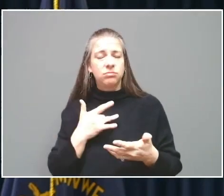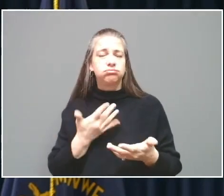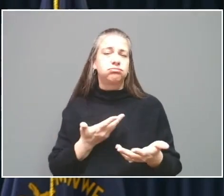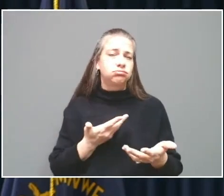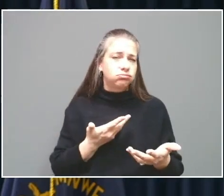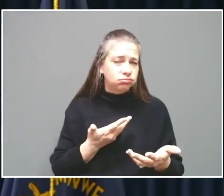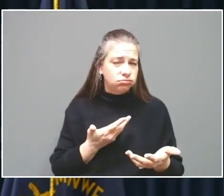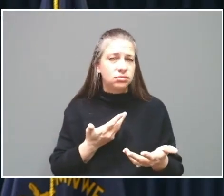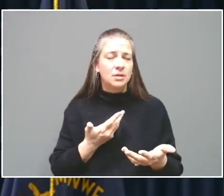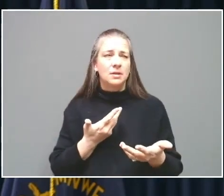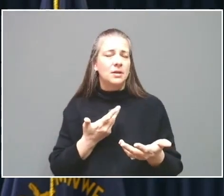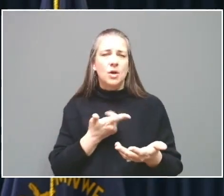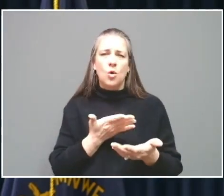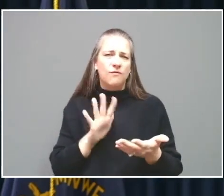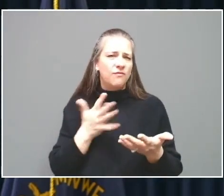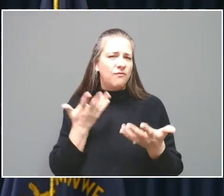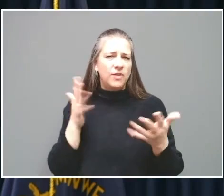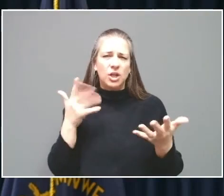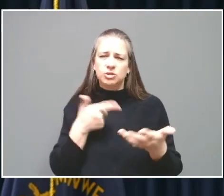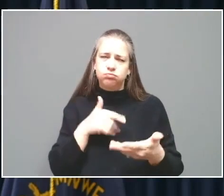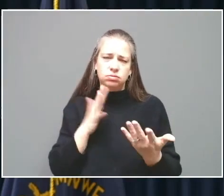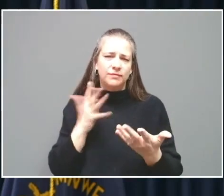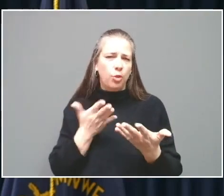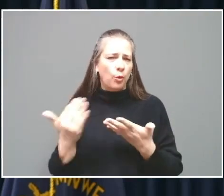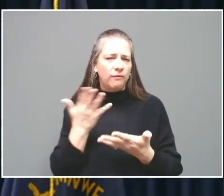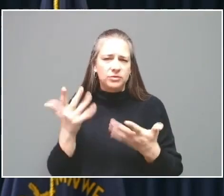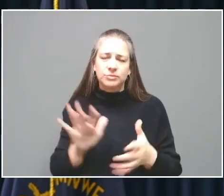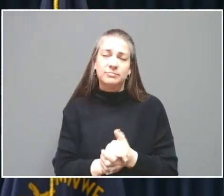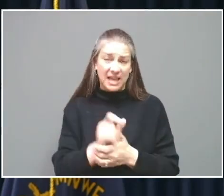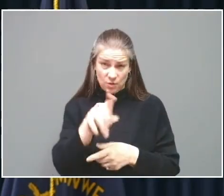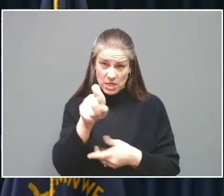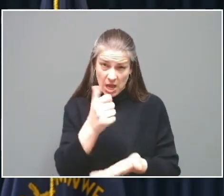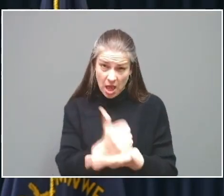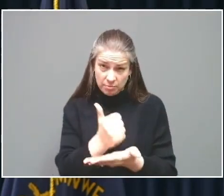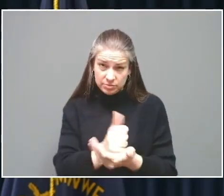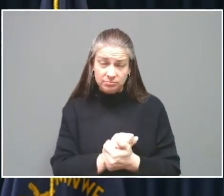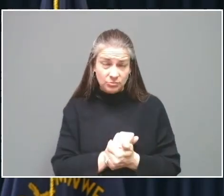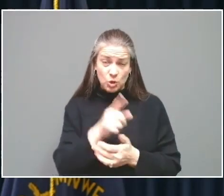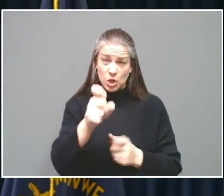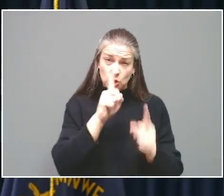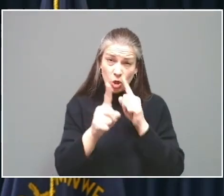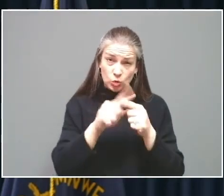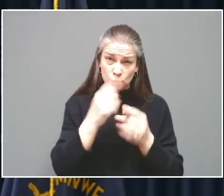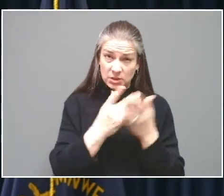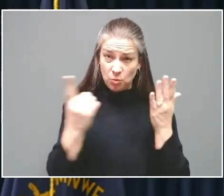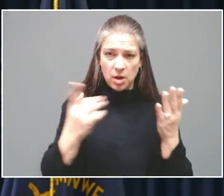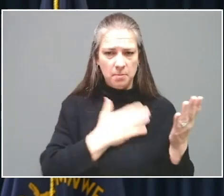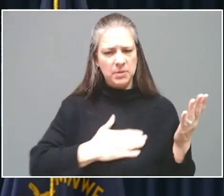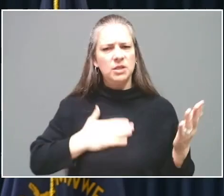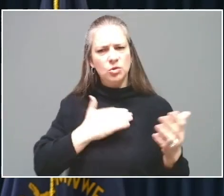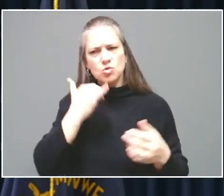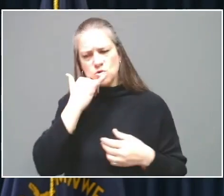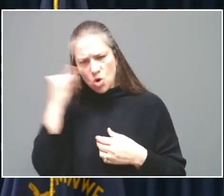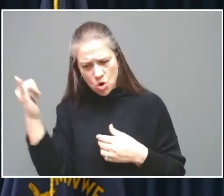trauma that they have already endured. So if you need help or you need someone to talk to, we encourage you to call or text the